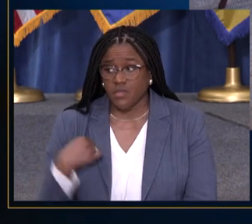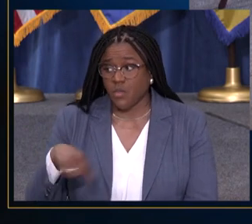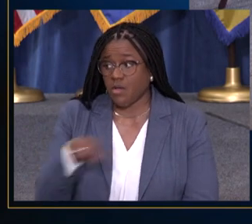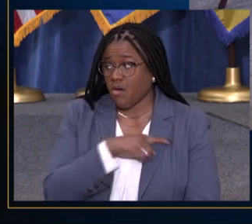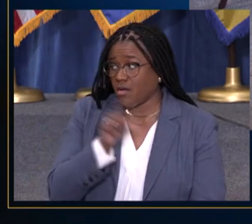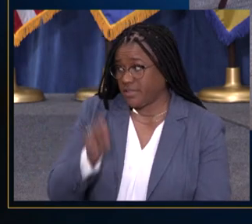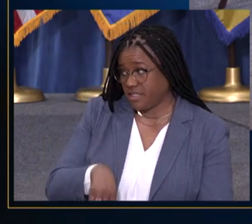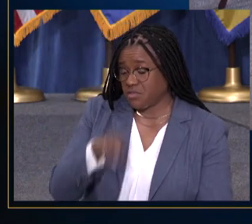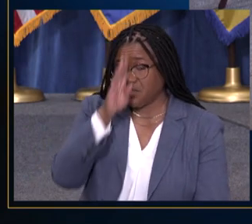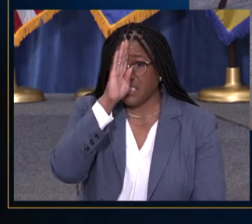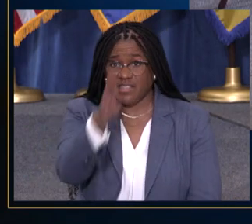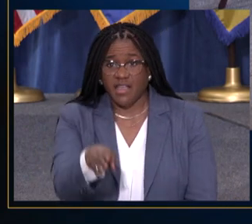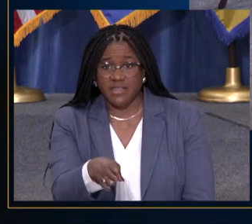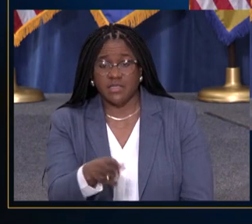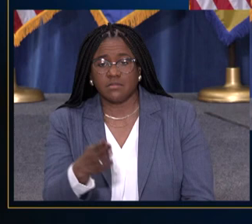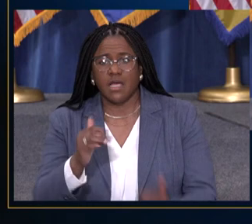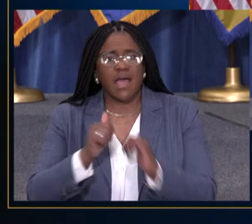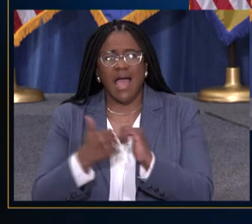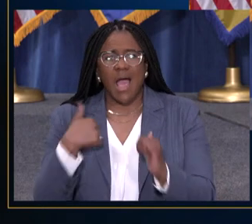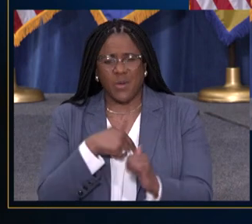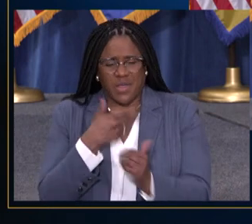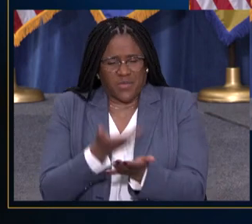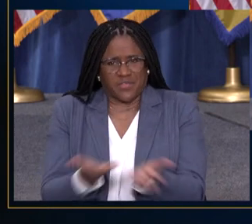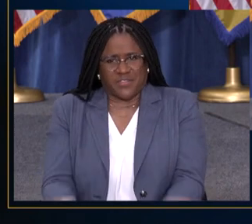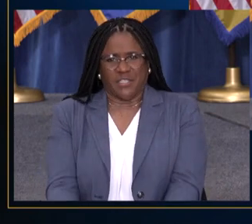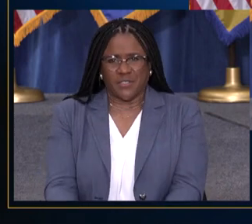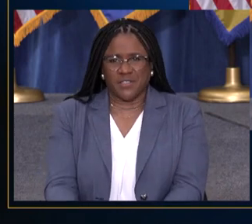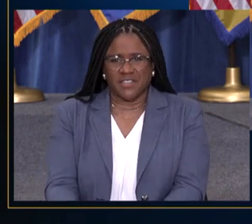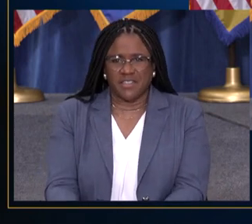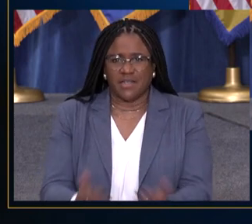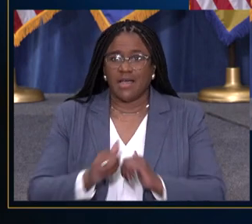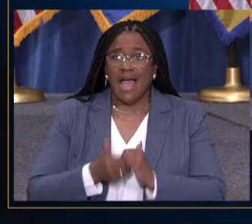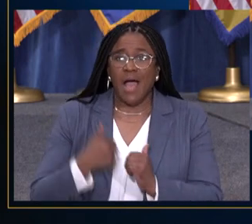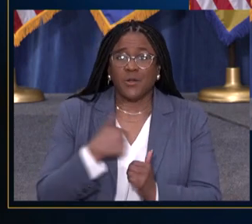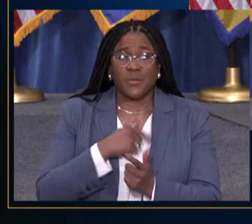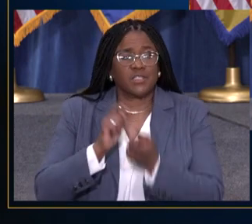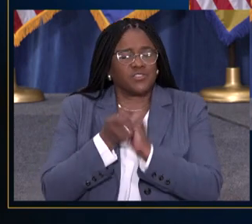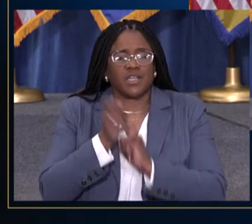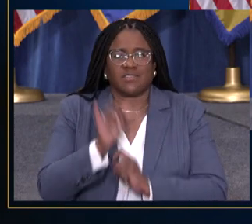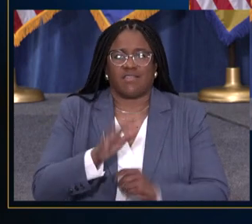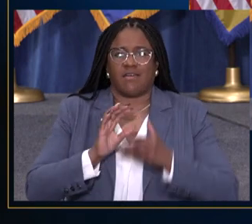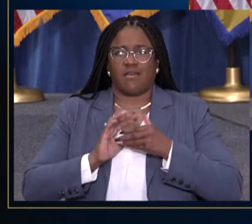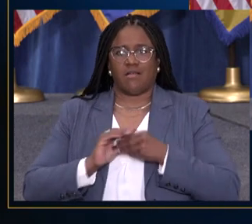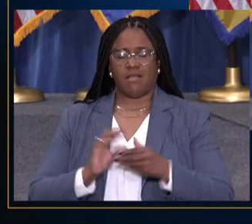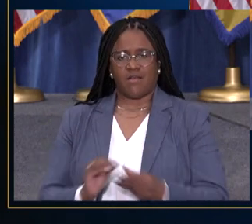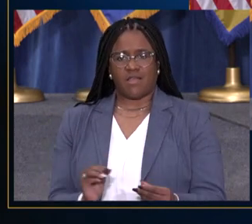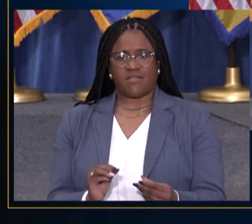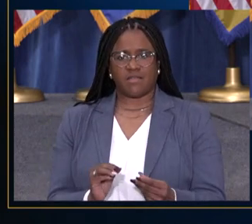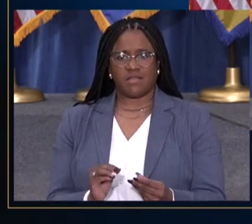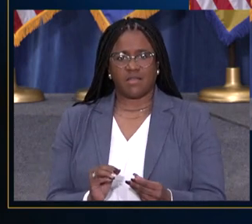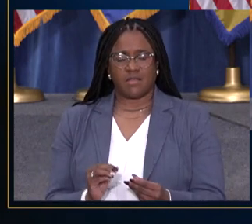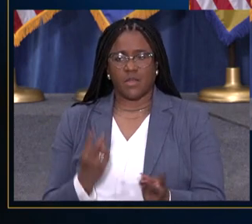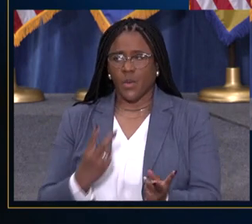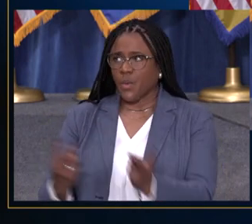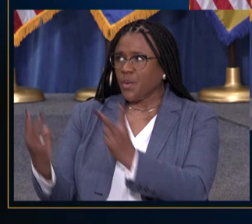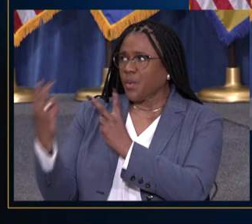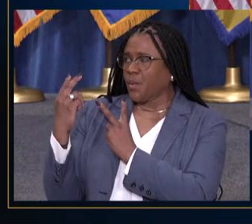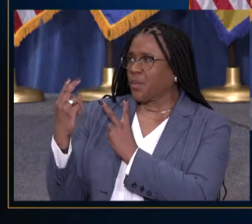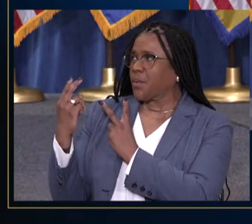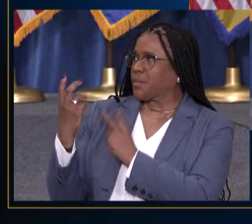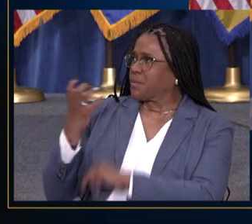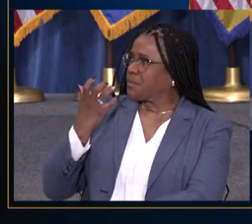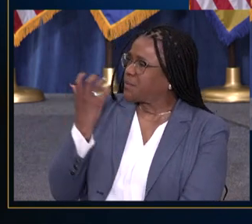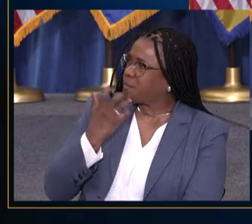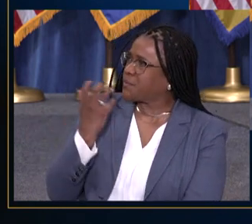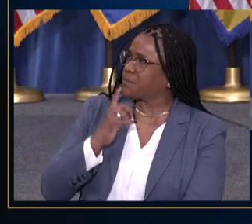be candid about how we arrived to this point in order to change the narrative. As we reflect on the troubling realities